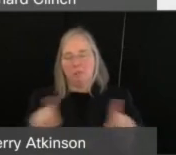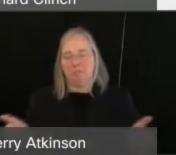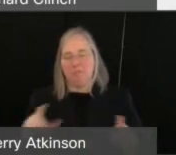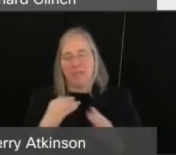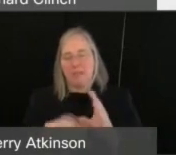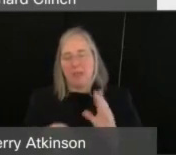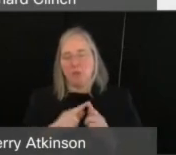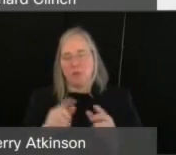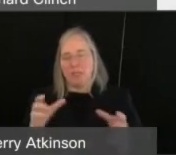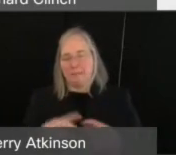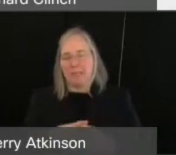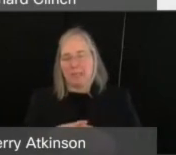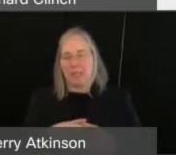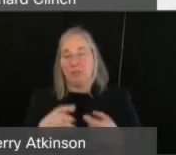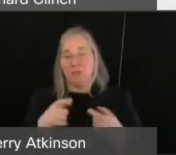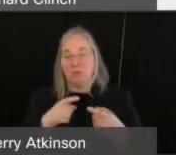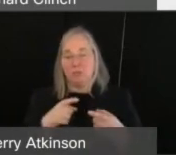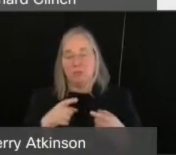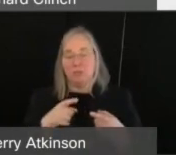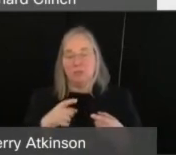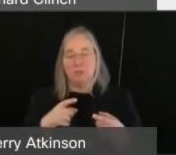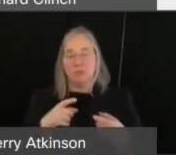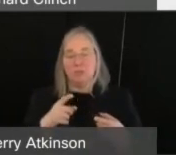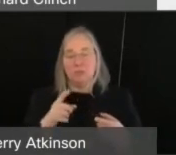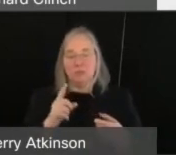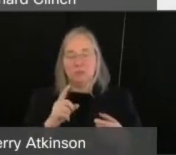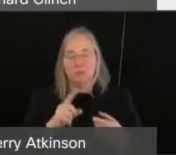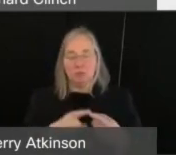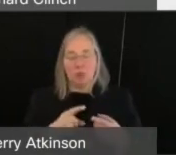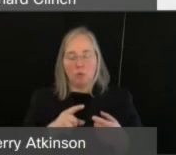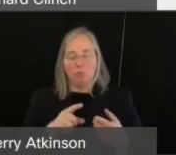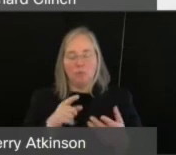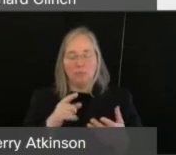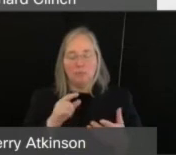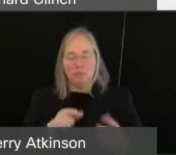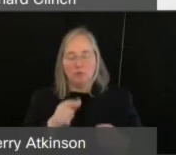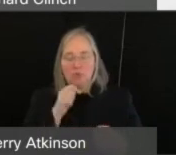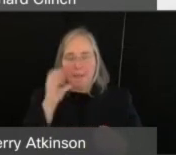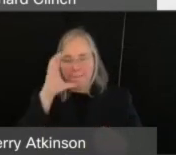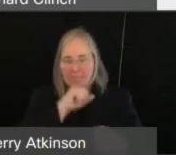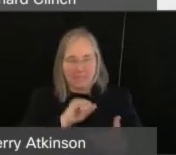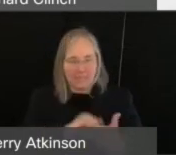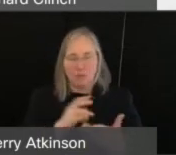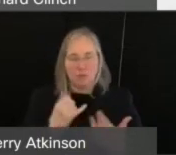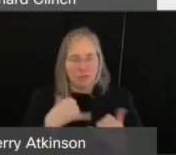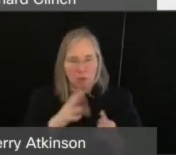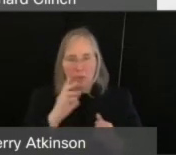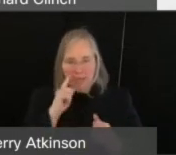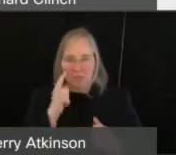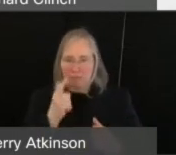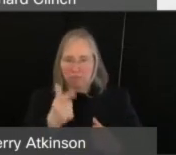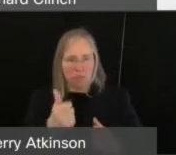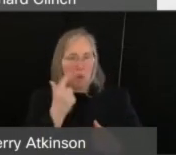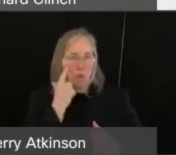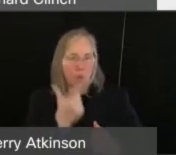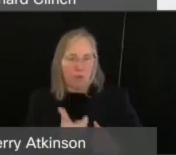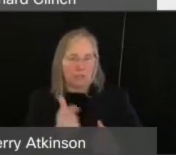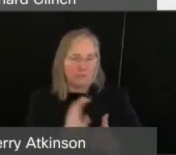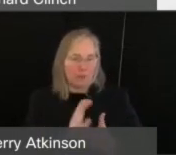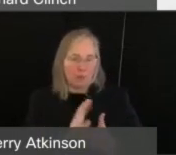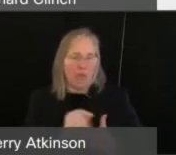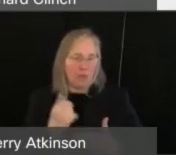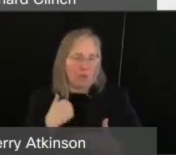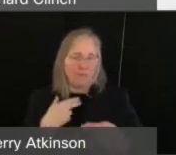the committee just to remind you about that. So you're not going to miss that. You can still go back and look at the video. And you also have the slides in